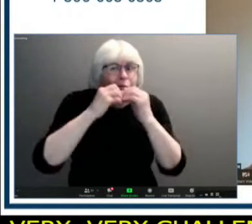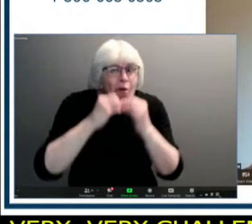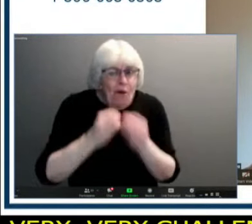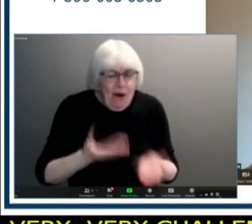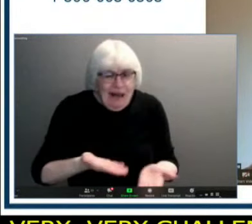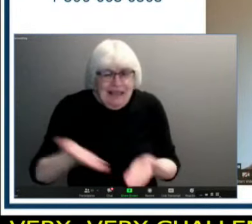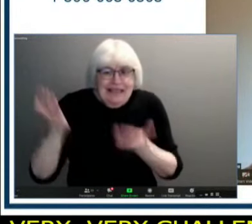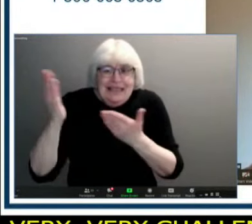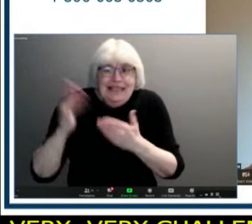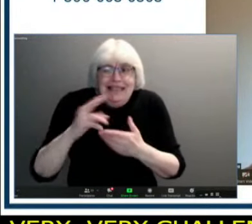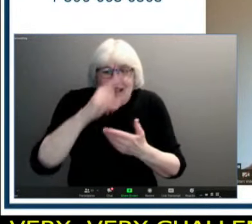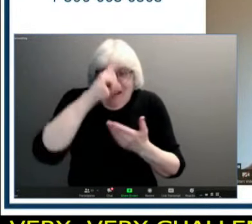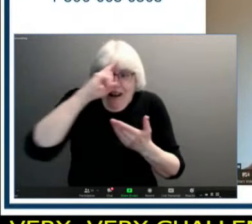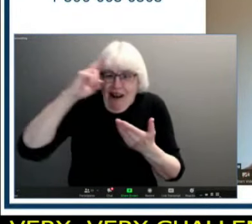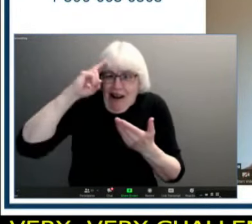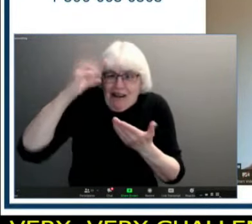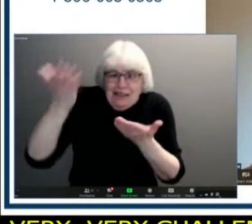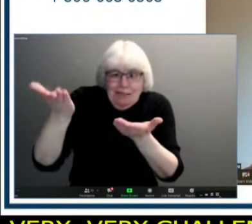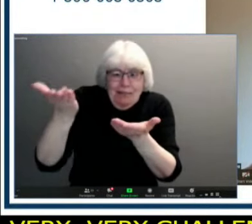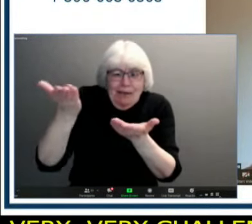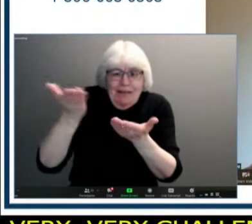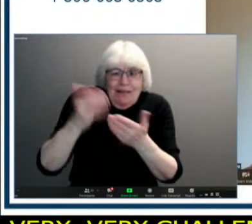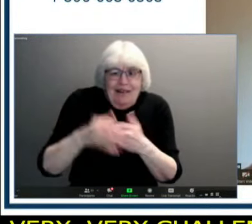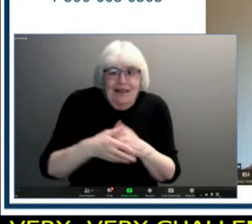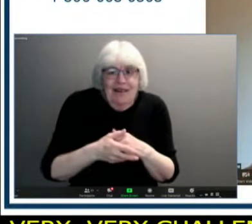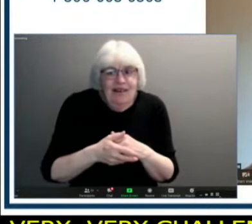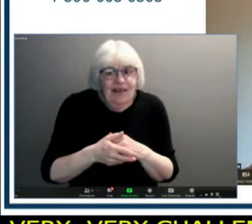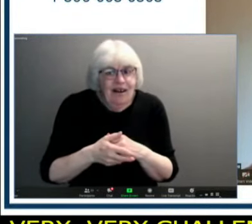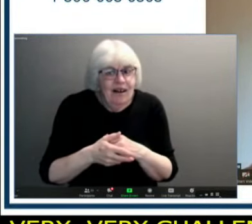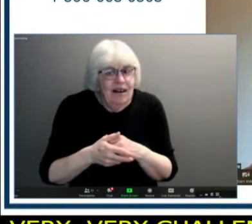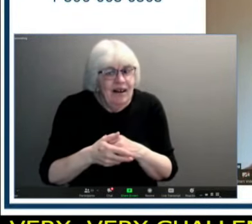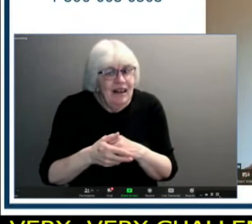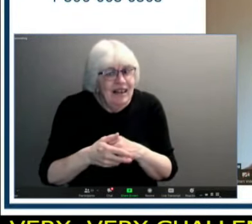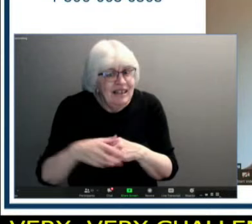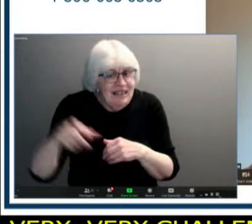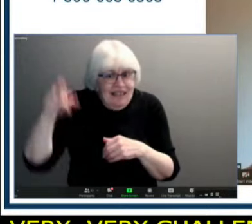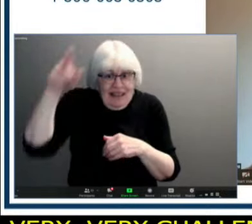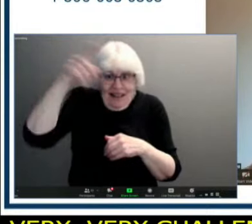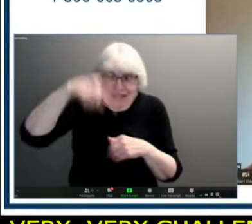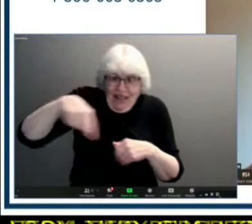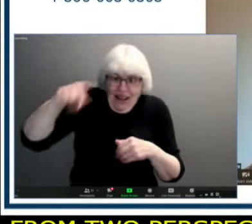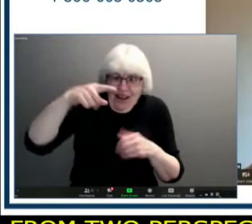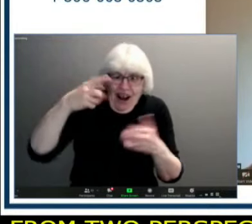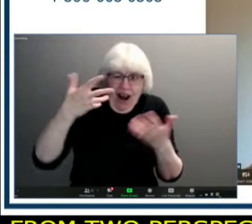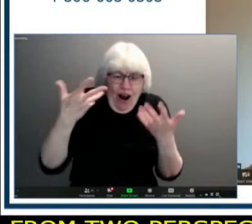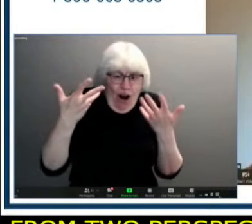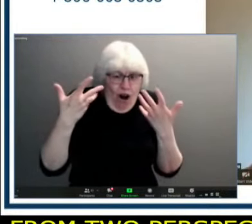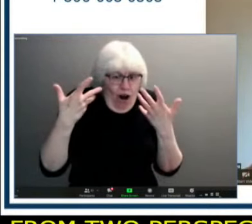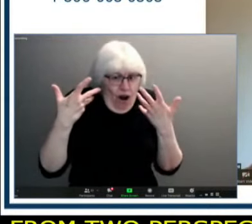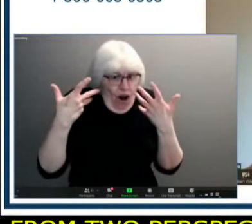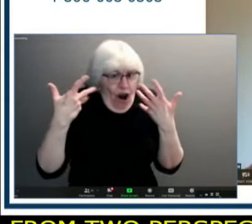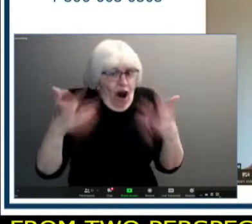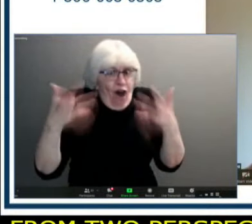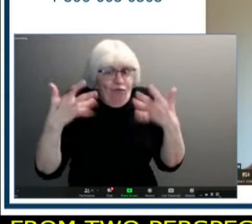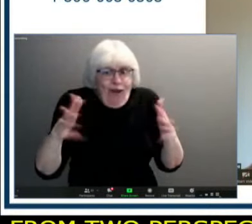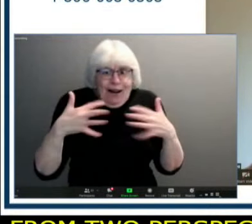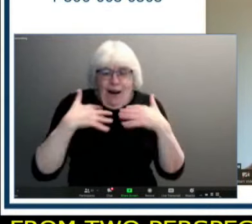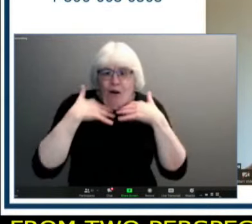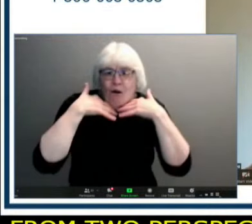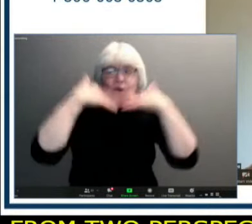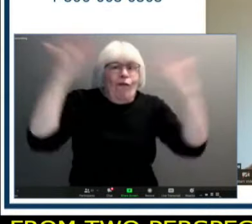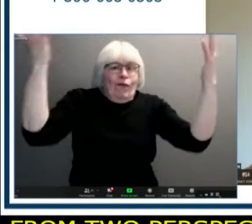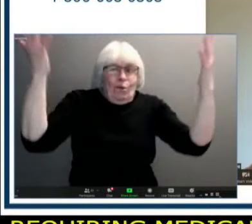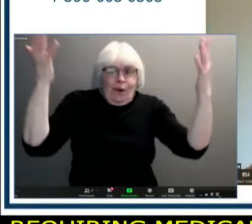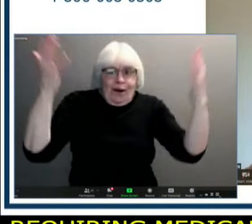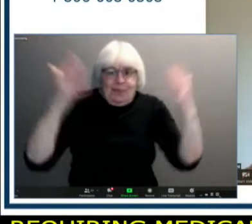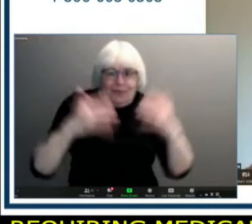hospitals and worsening of an already existing challenges around getting the number of healthcare workers